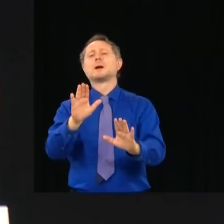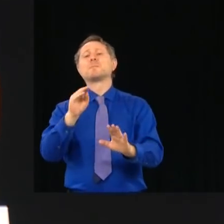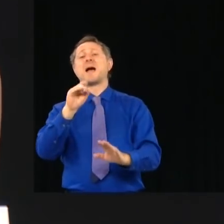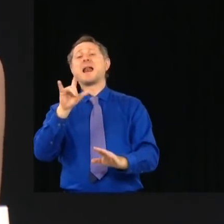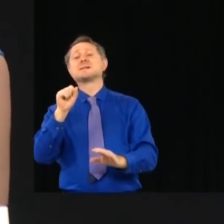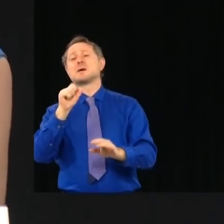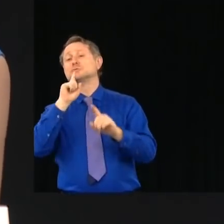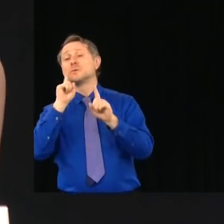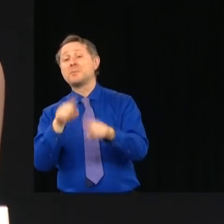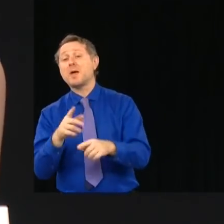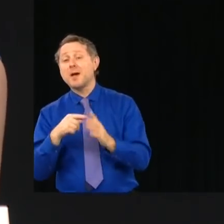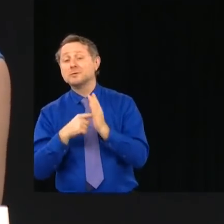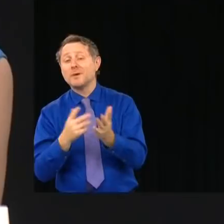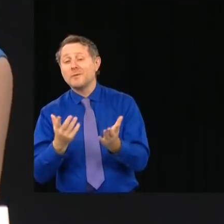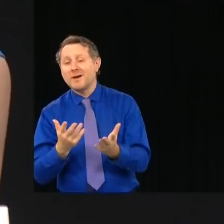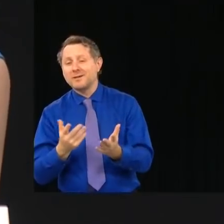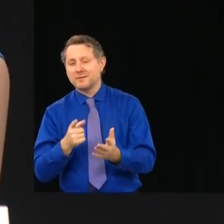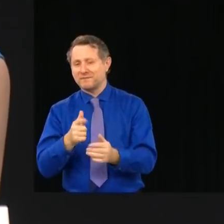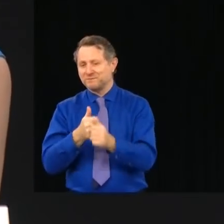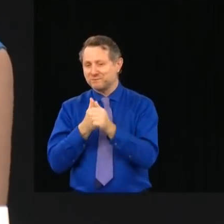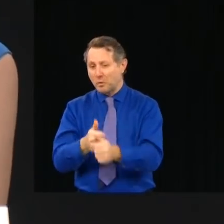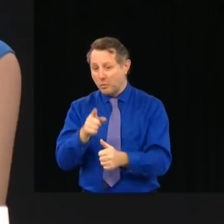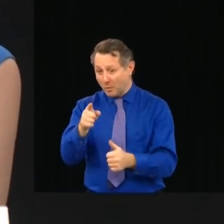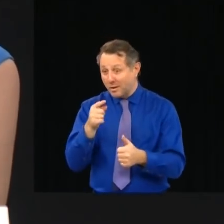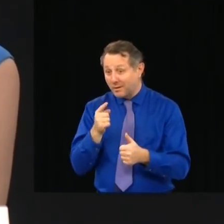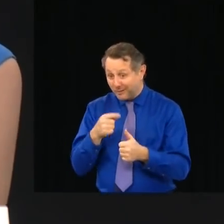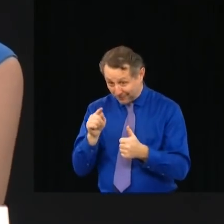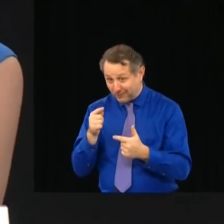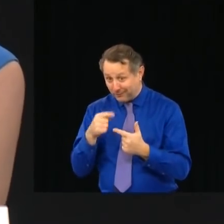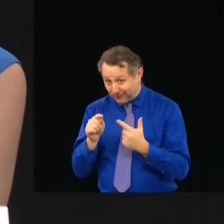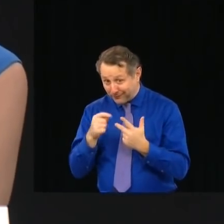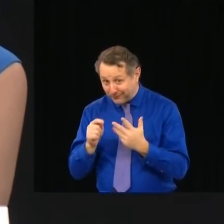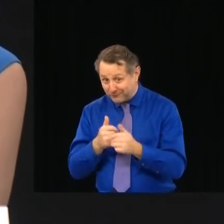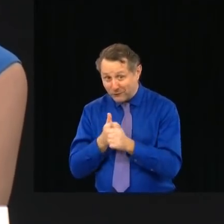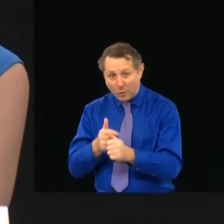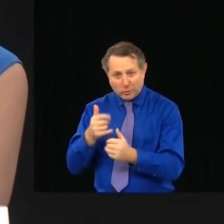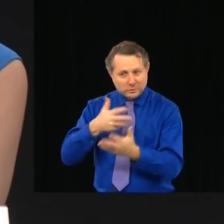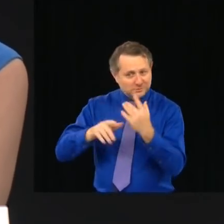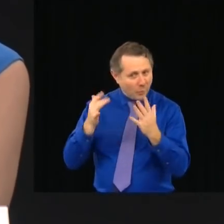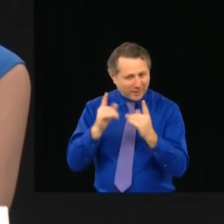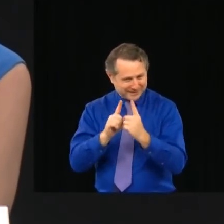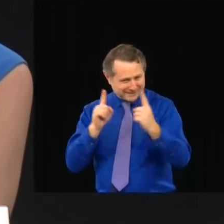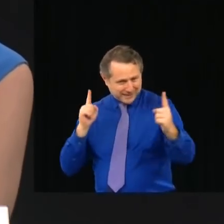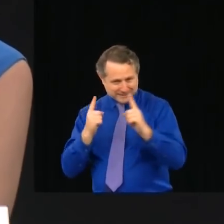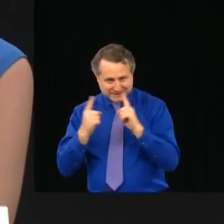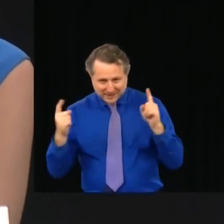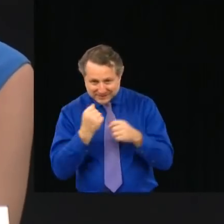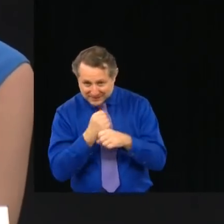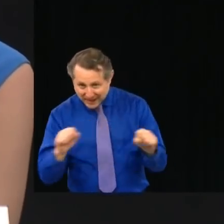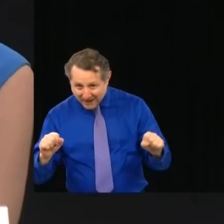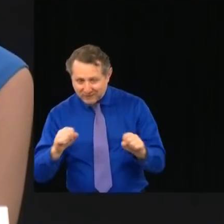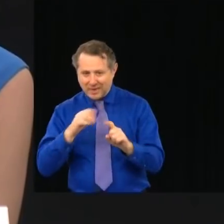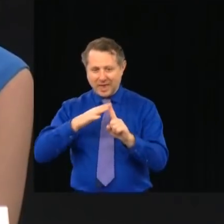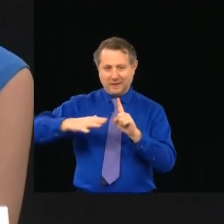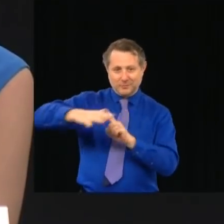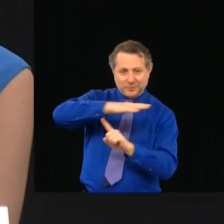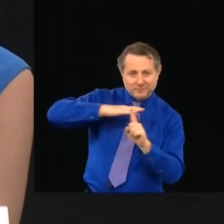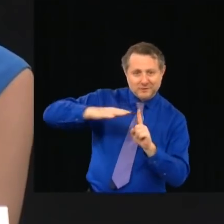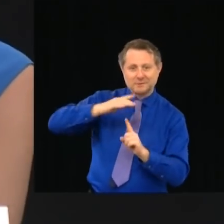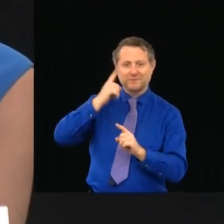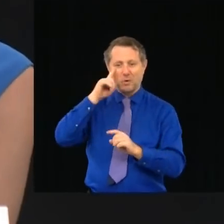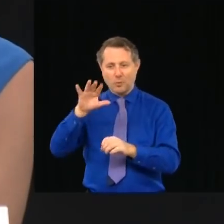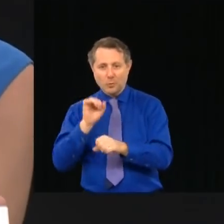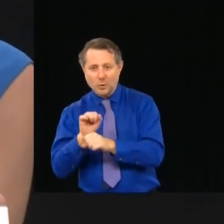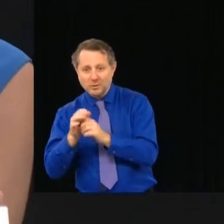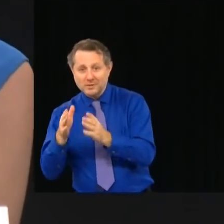on the business afterwards. You said that this is the way you're going to maintain social distancing, that you're going to create a safe environment for your workers, and then if there's an issue on the back